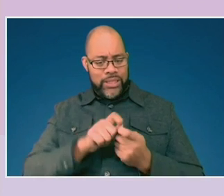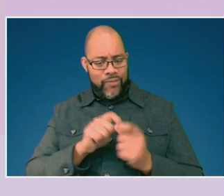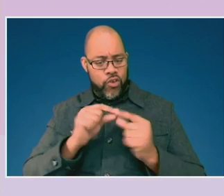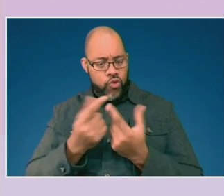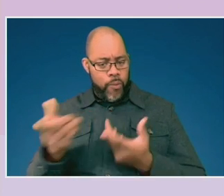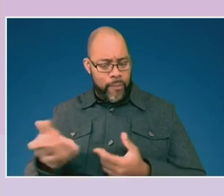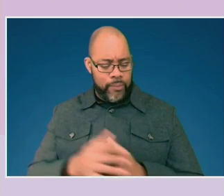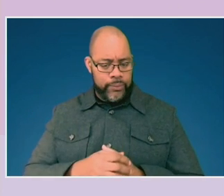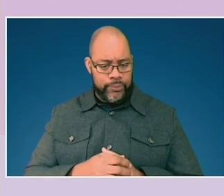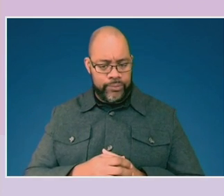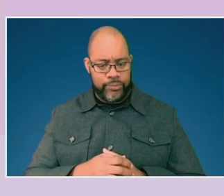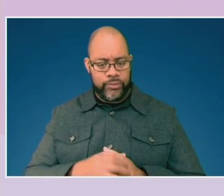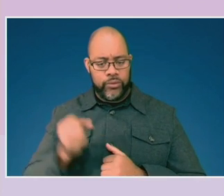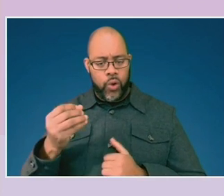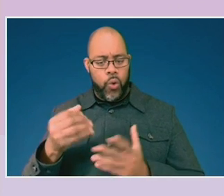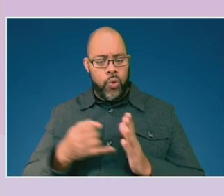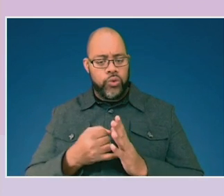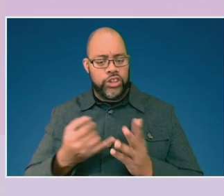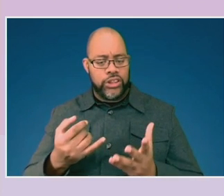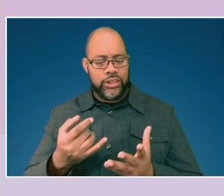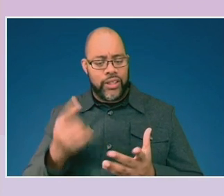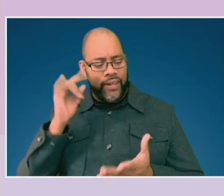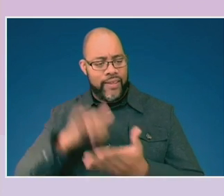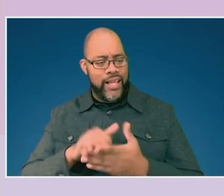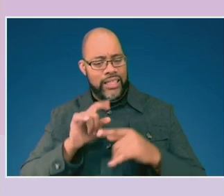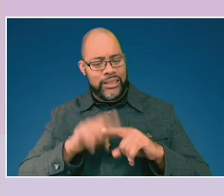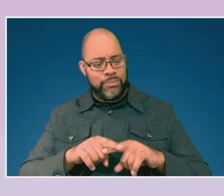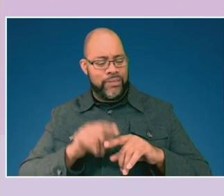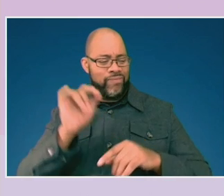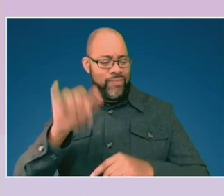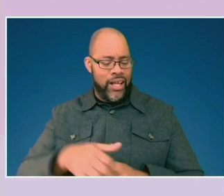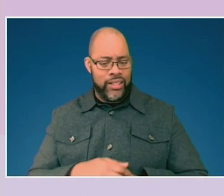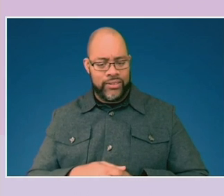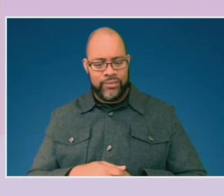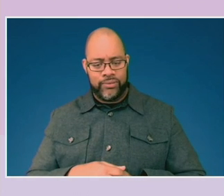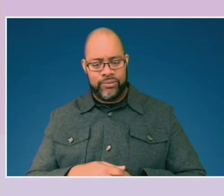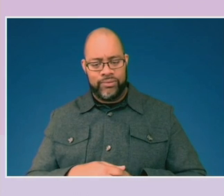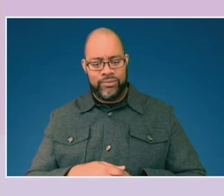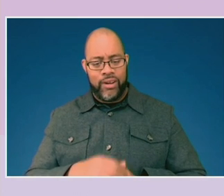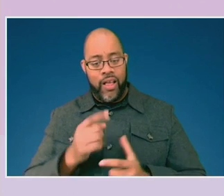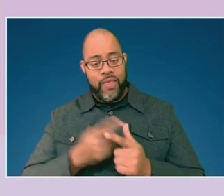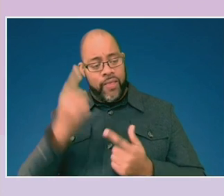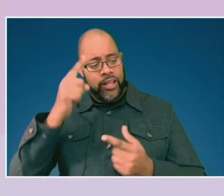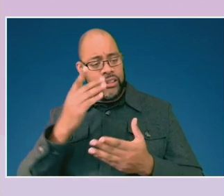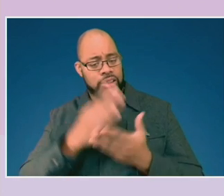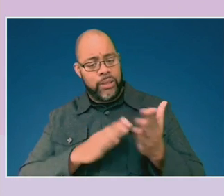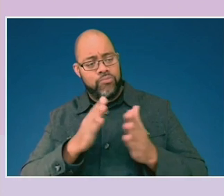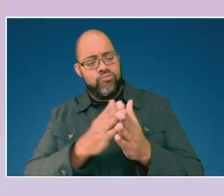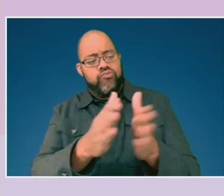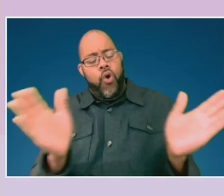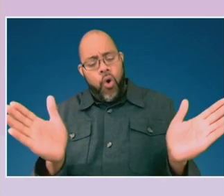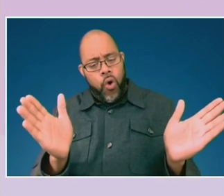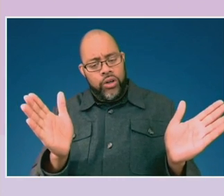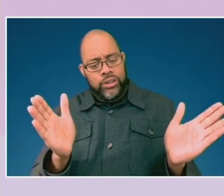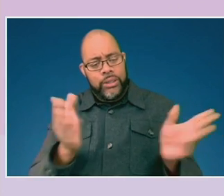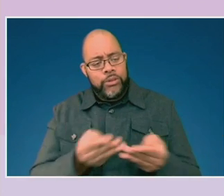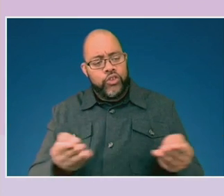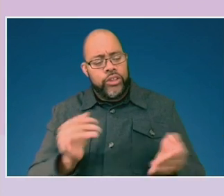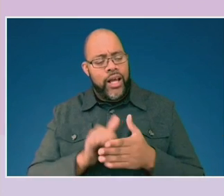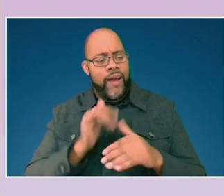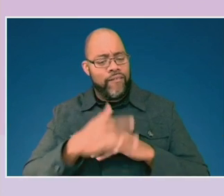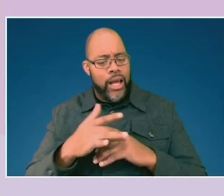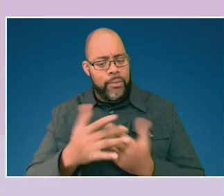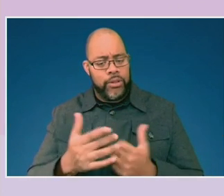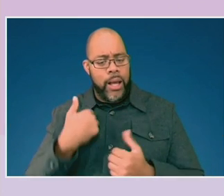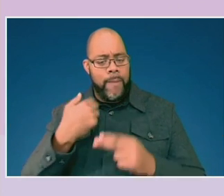parents? And so I think it depends a bit on that piece. And then I think about some of those broader materials that are available, like I know I